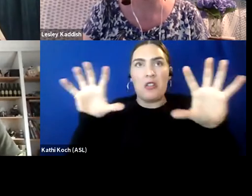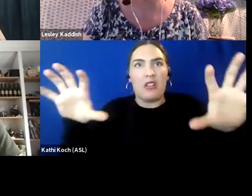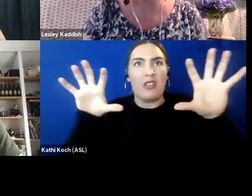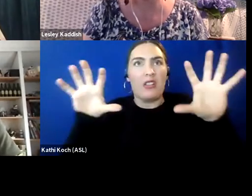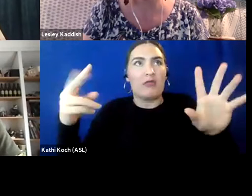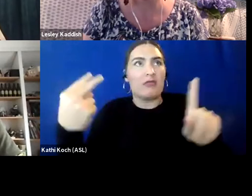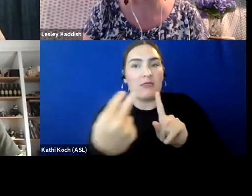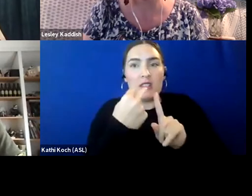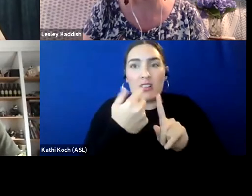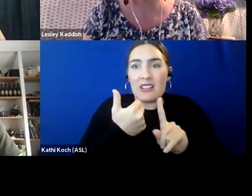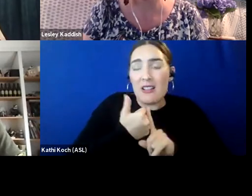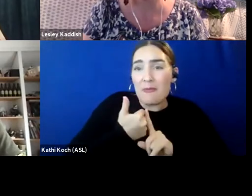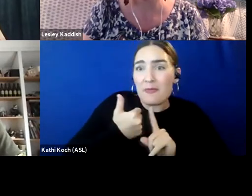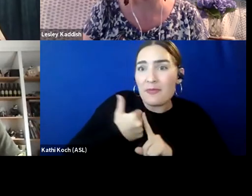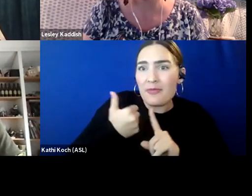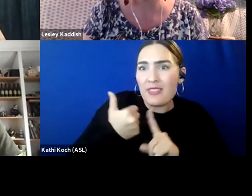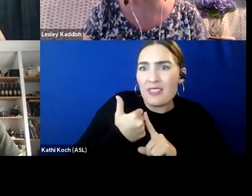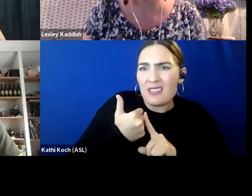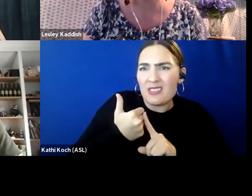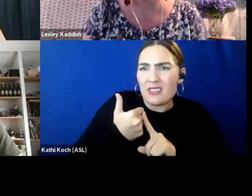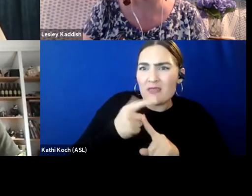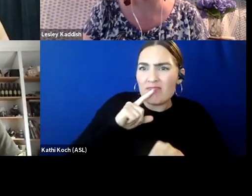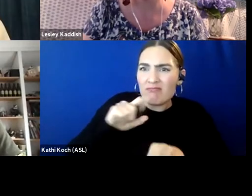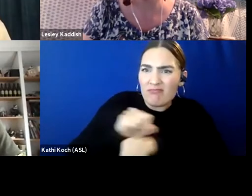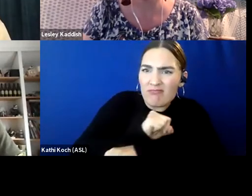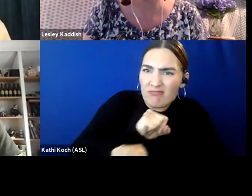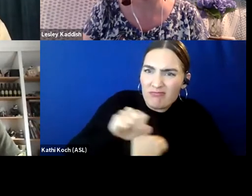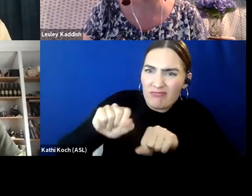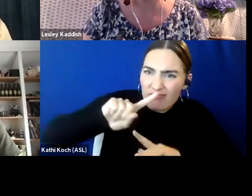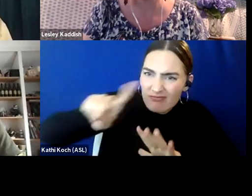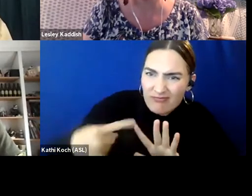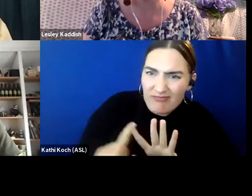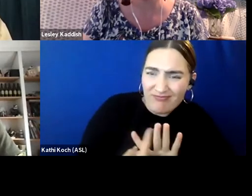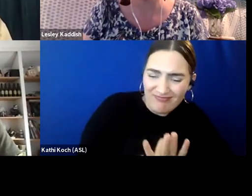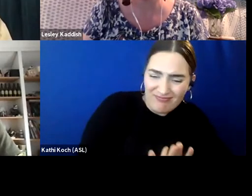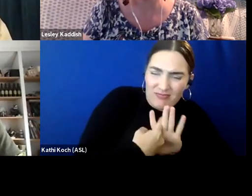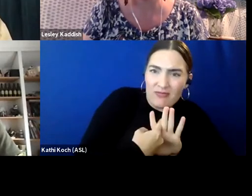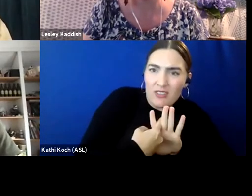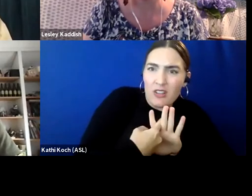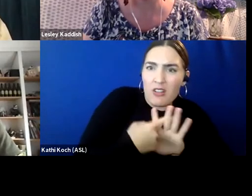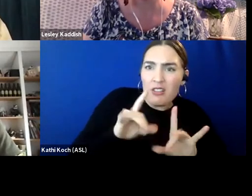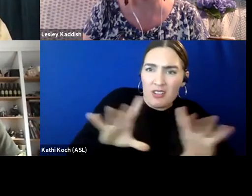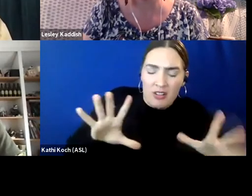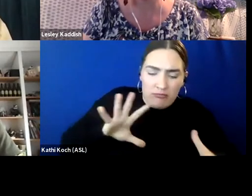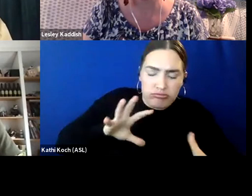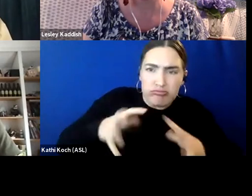Black at them, piercing into their own tormented souls.